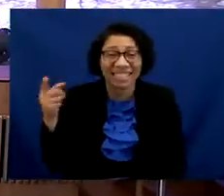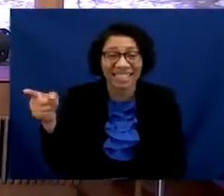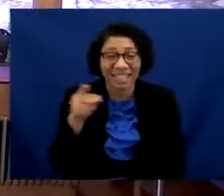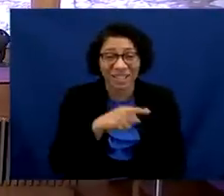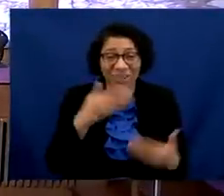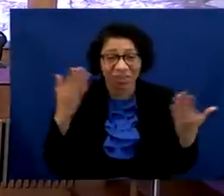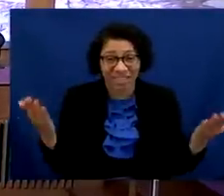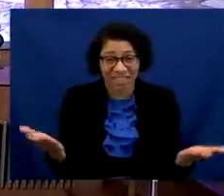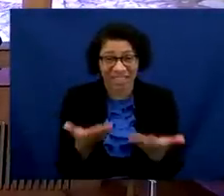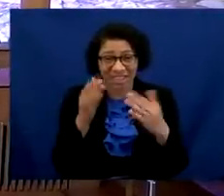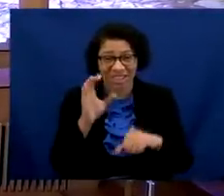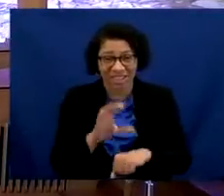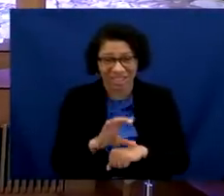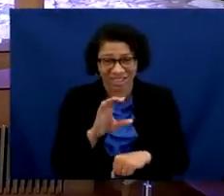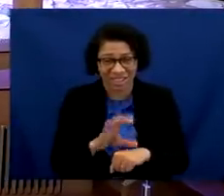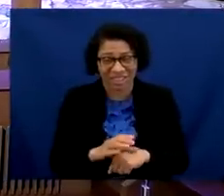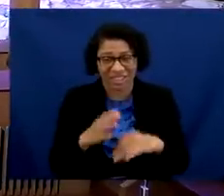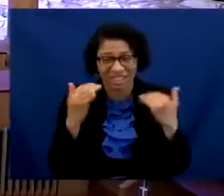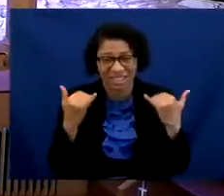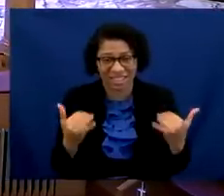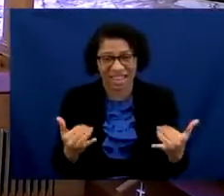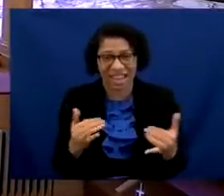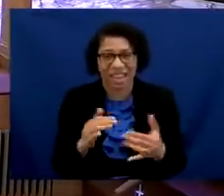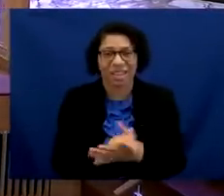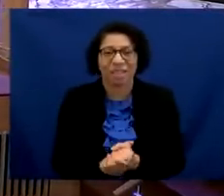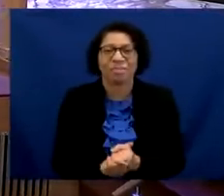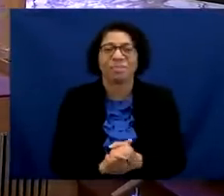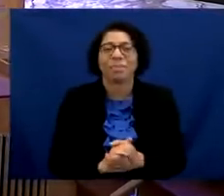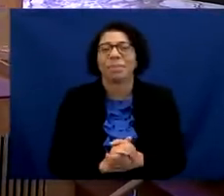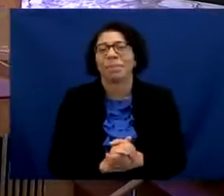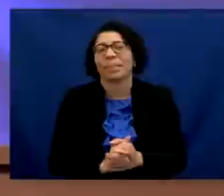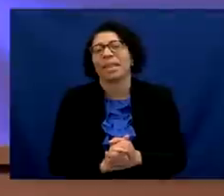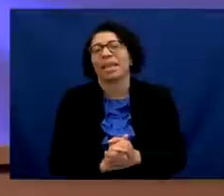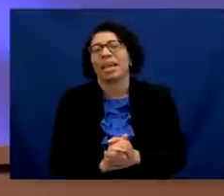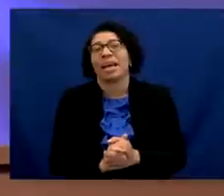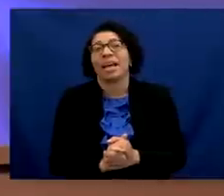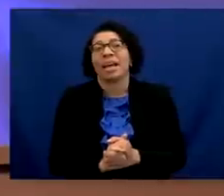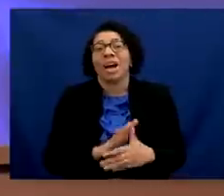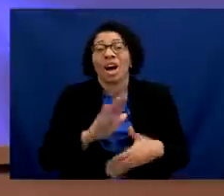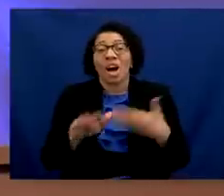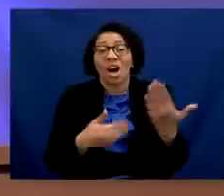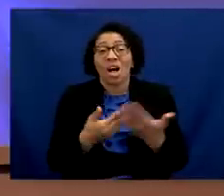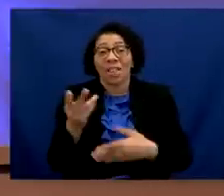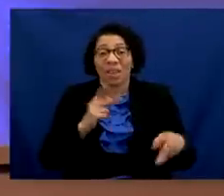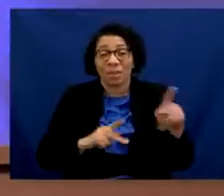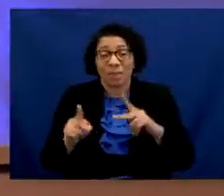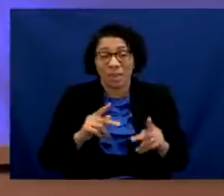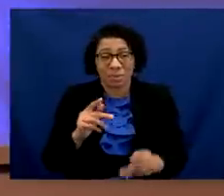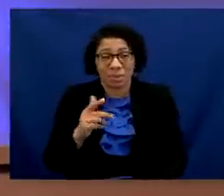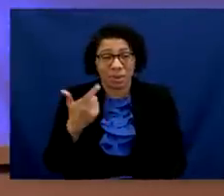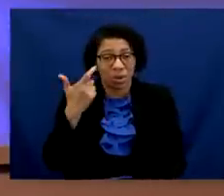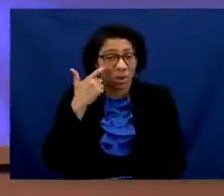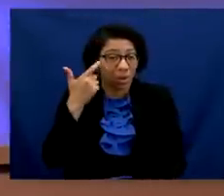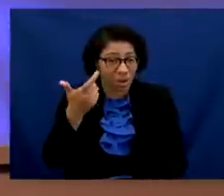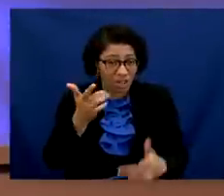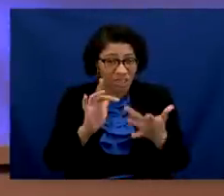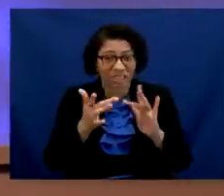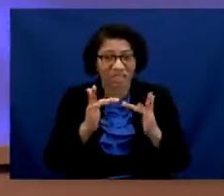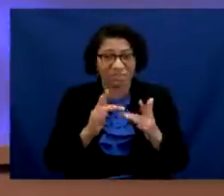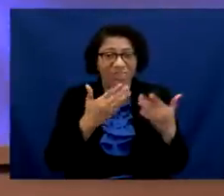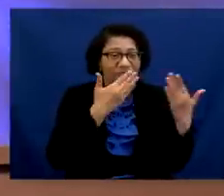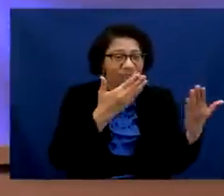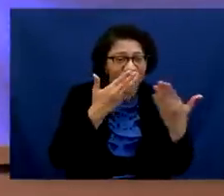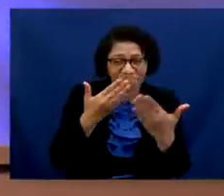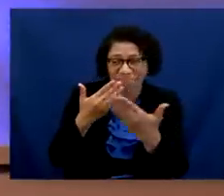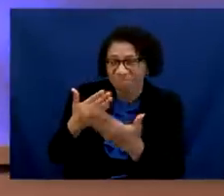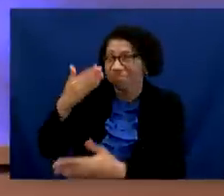to the house of God this morning, and all of those around the world who share with us, who view us. We thank God for each one of